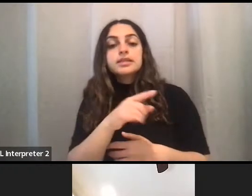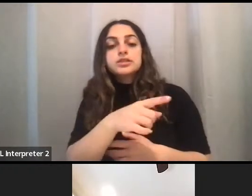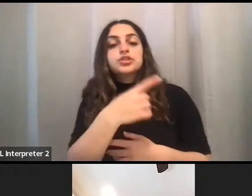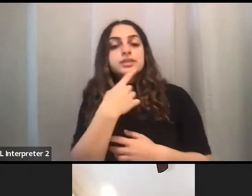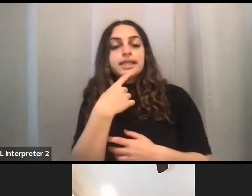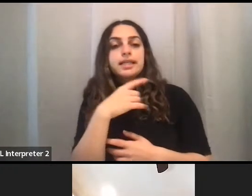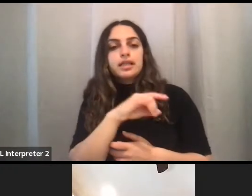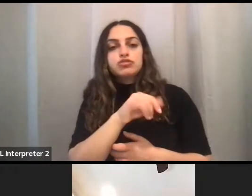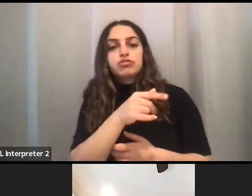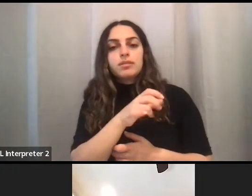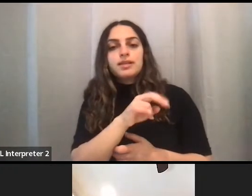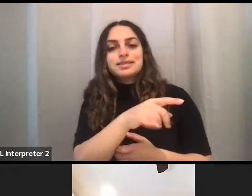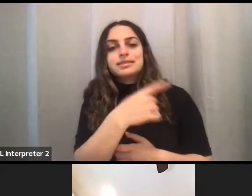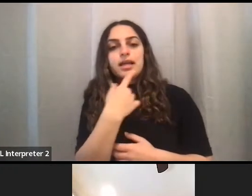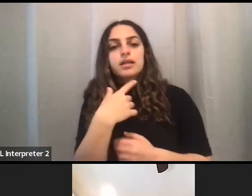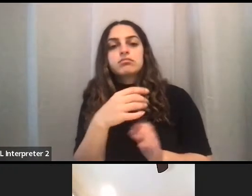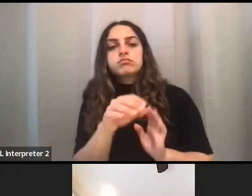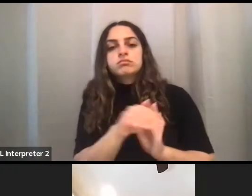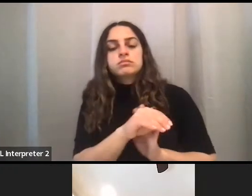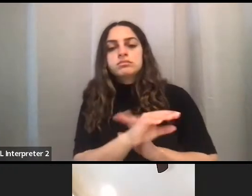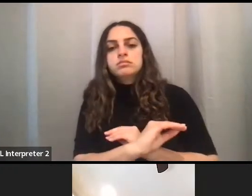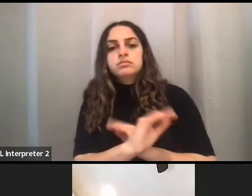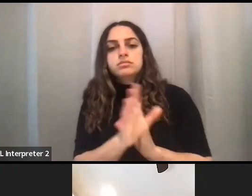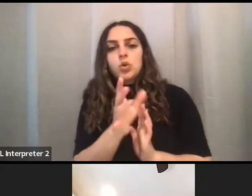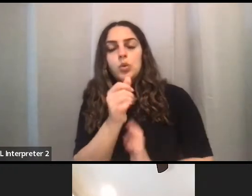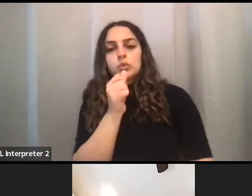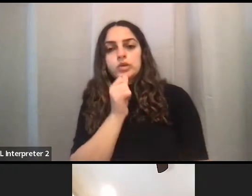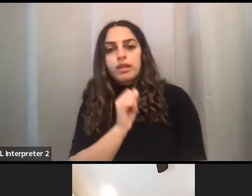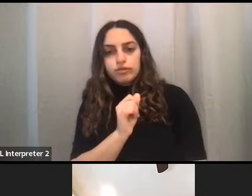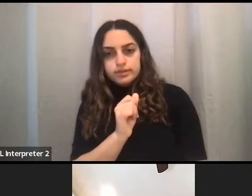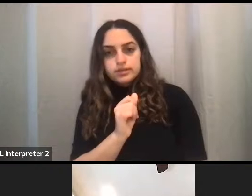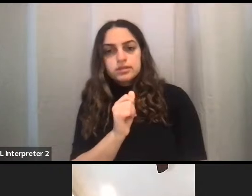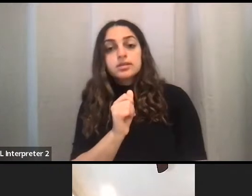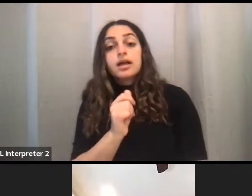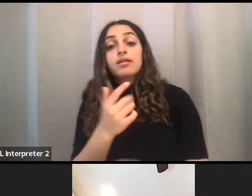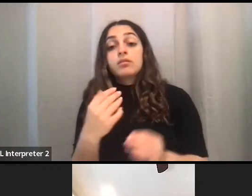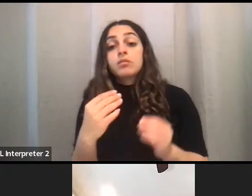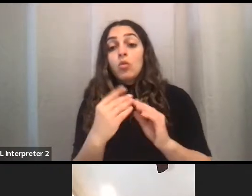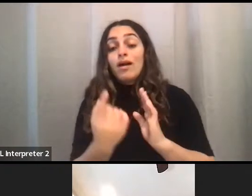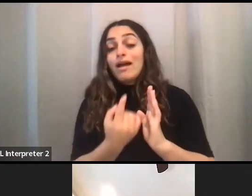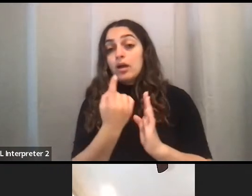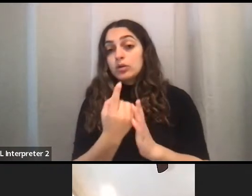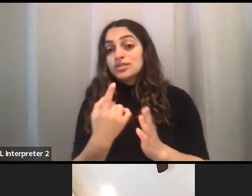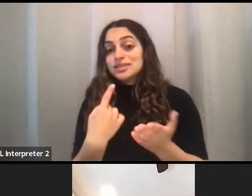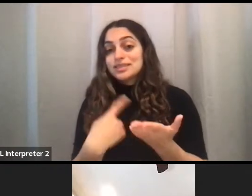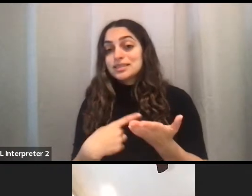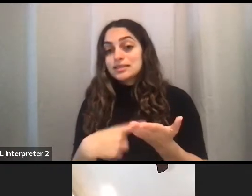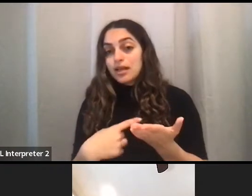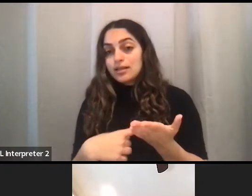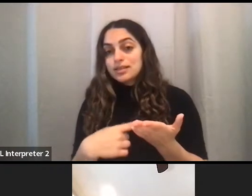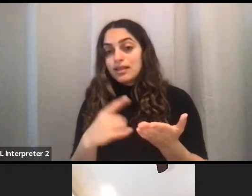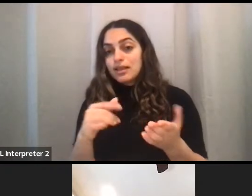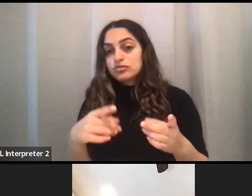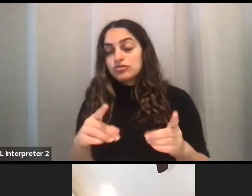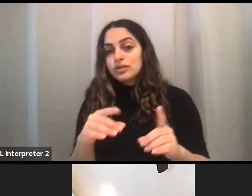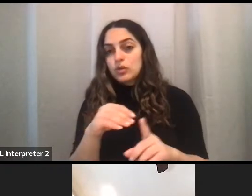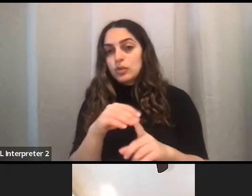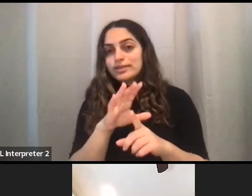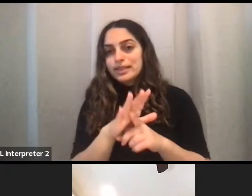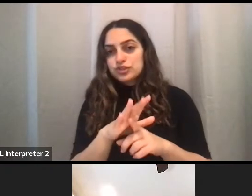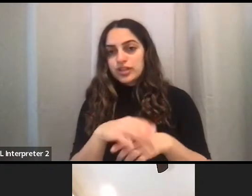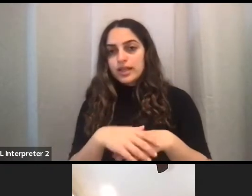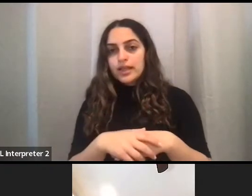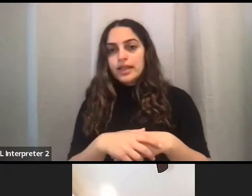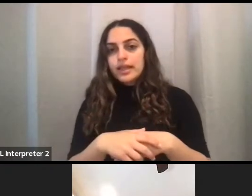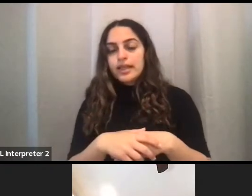japanese said zero tolerance um spend more hours discussing the doing orientation and